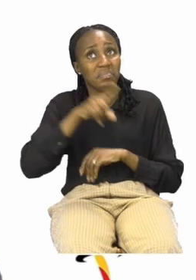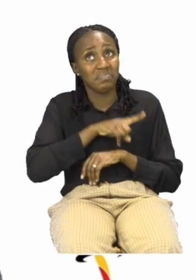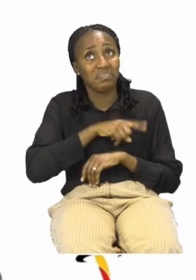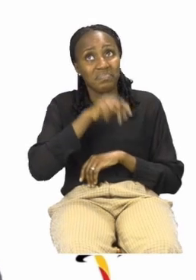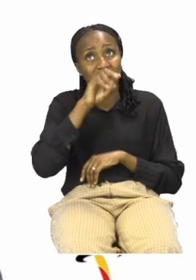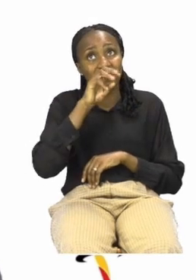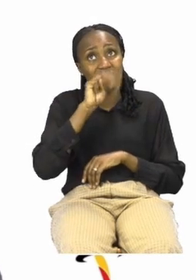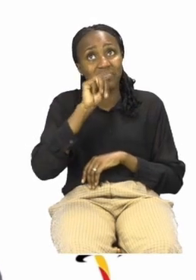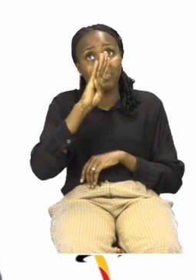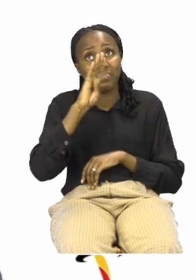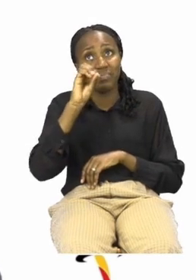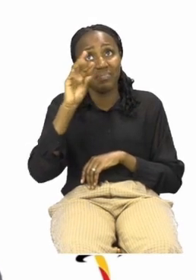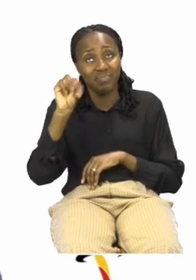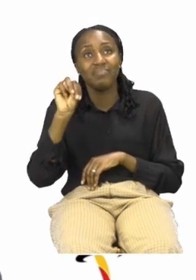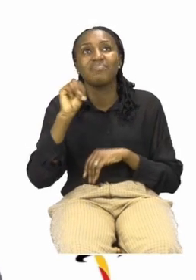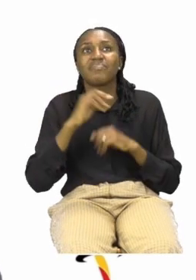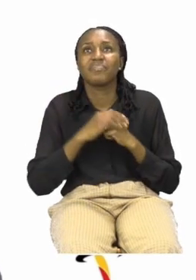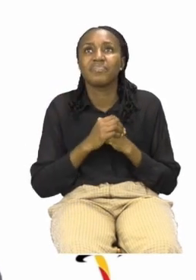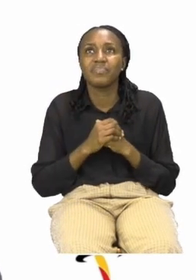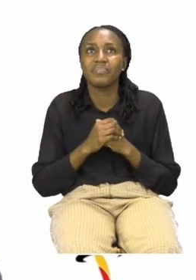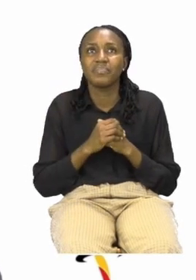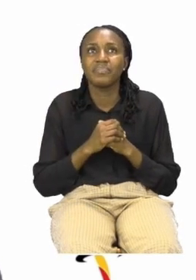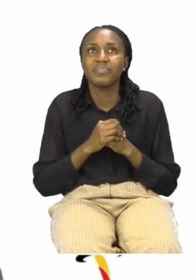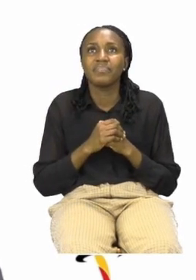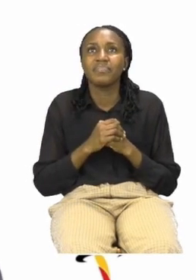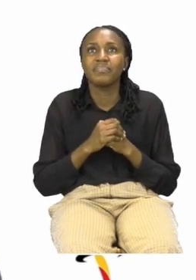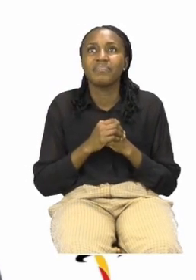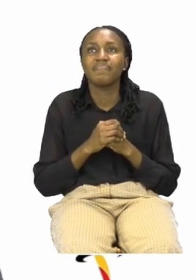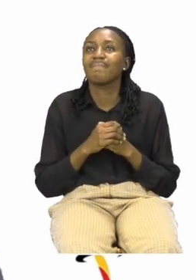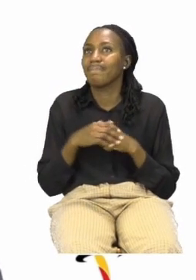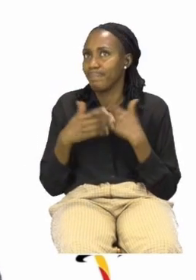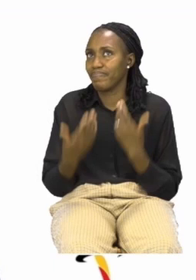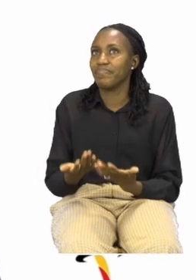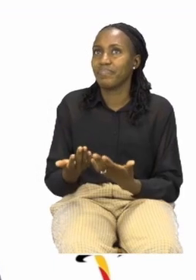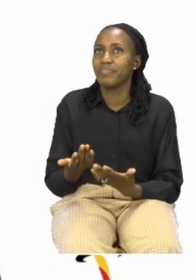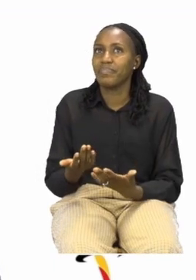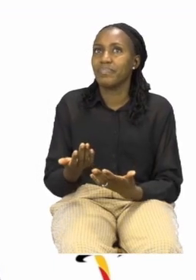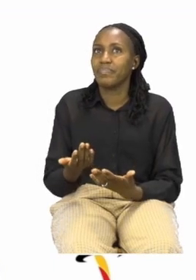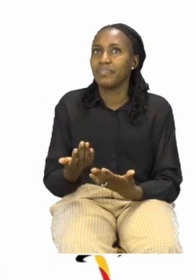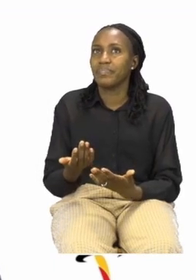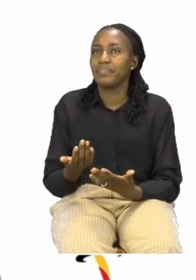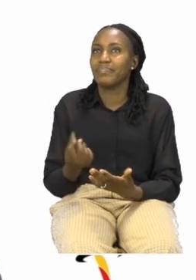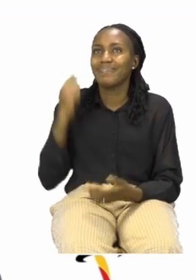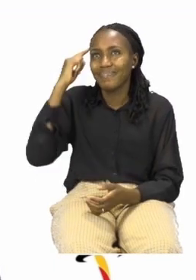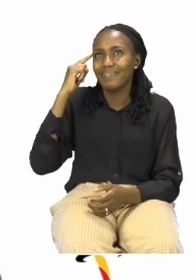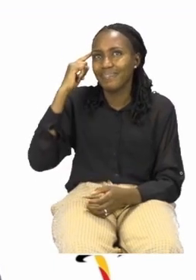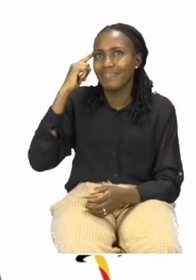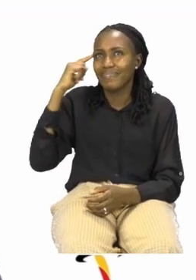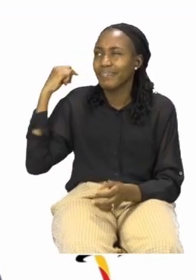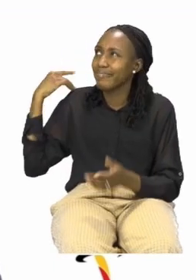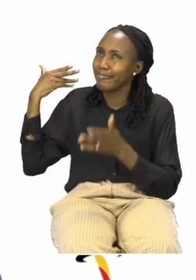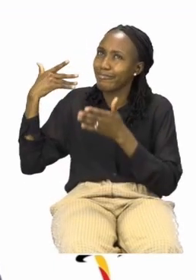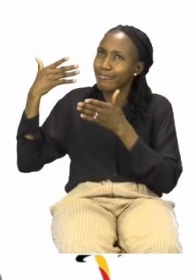which could have taken us another 40 years to market Namibia. That's what I mean. So maybe just looking back at this